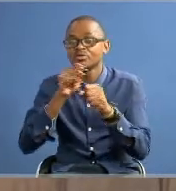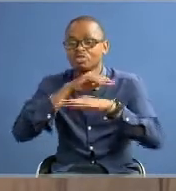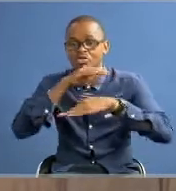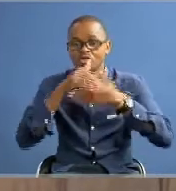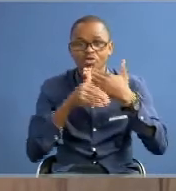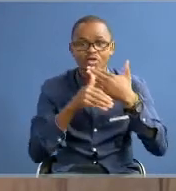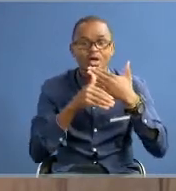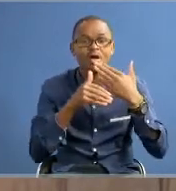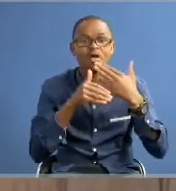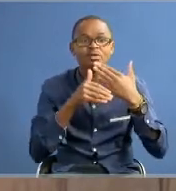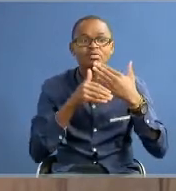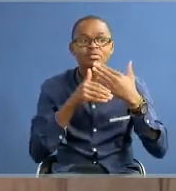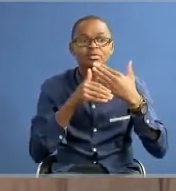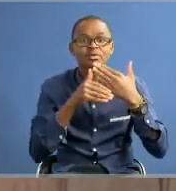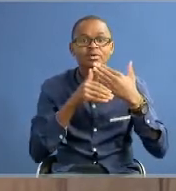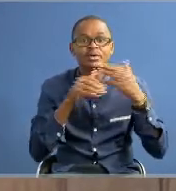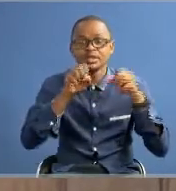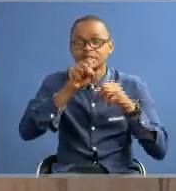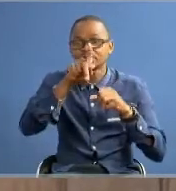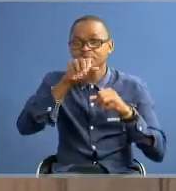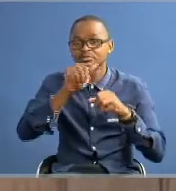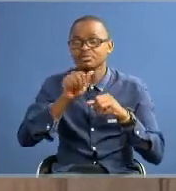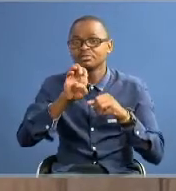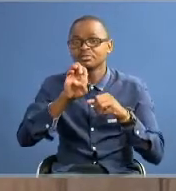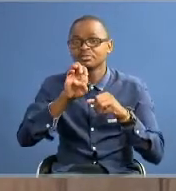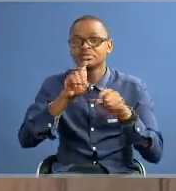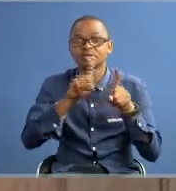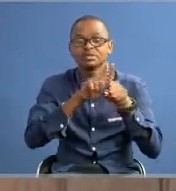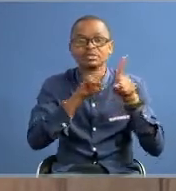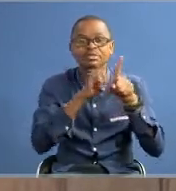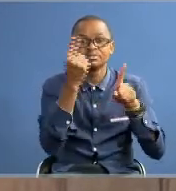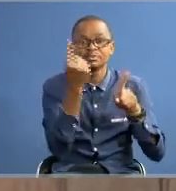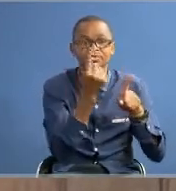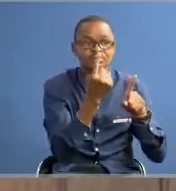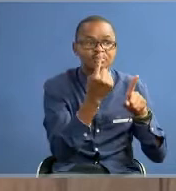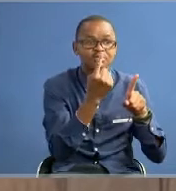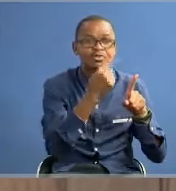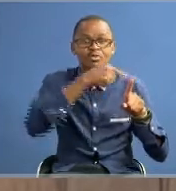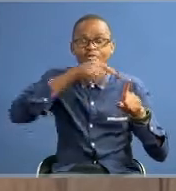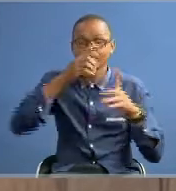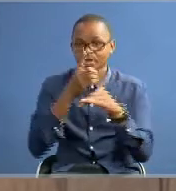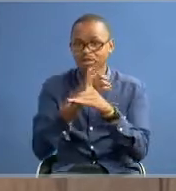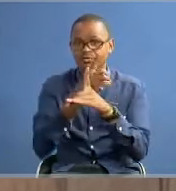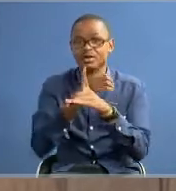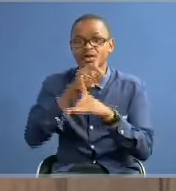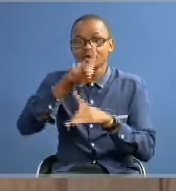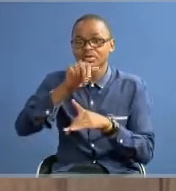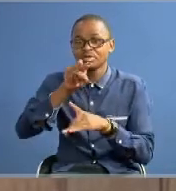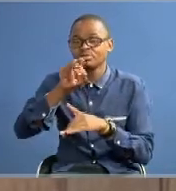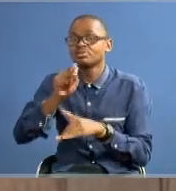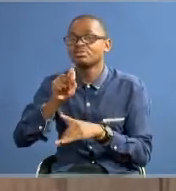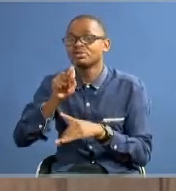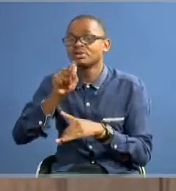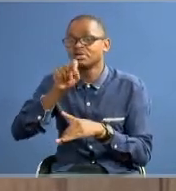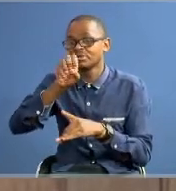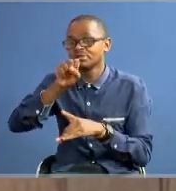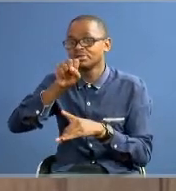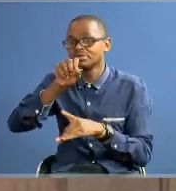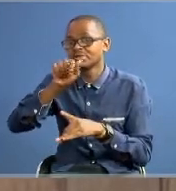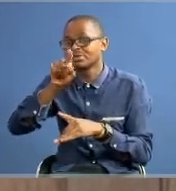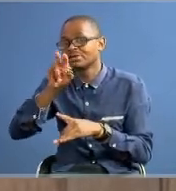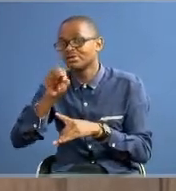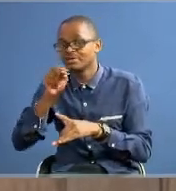whole space experience, and they were inside a spaceship, and they would go to different planets like Uranus, Saturn,